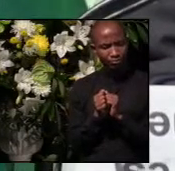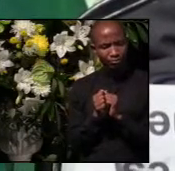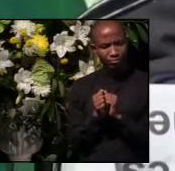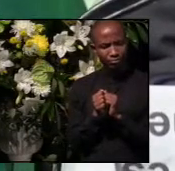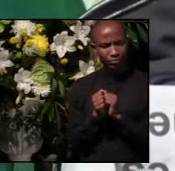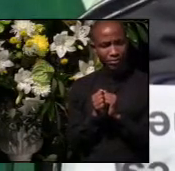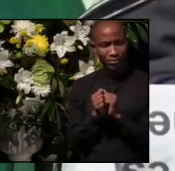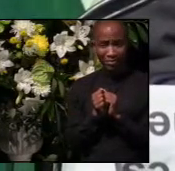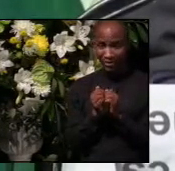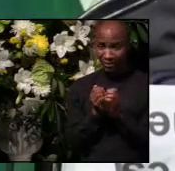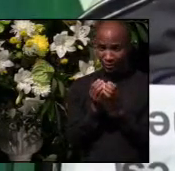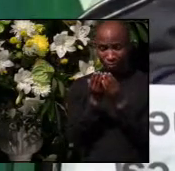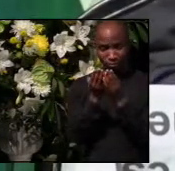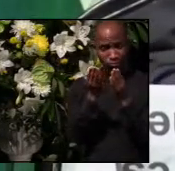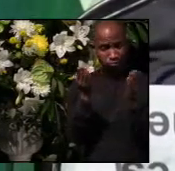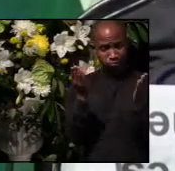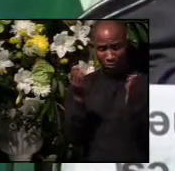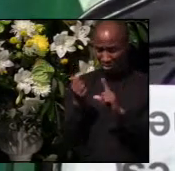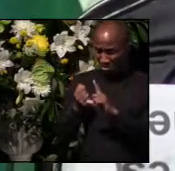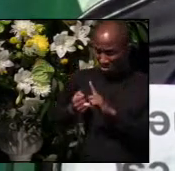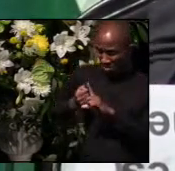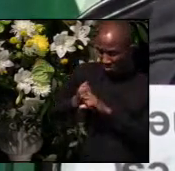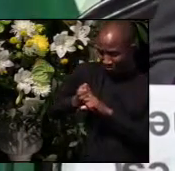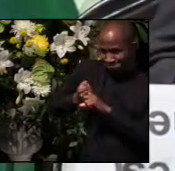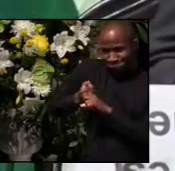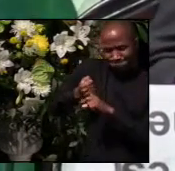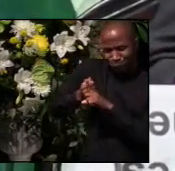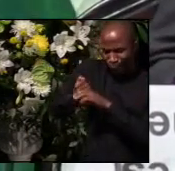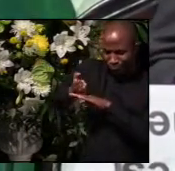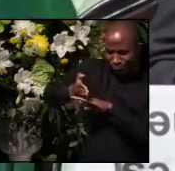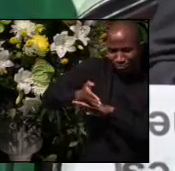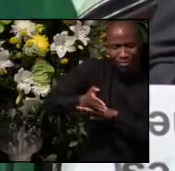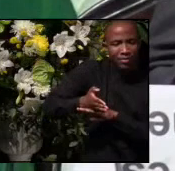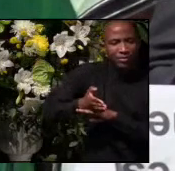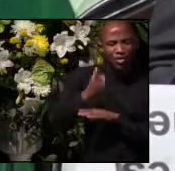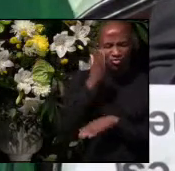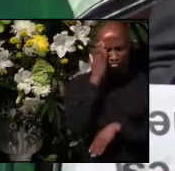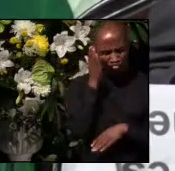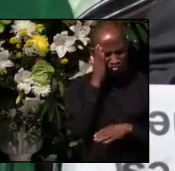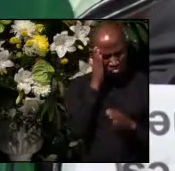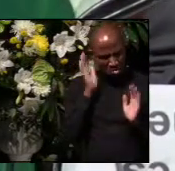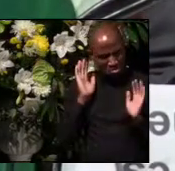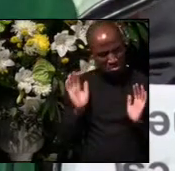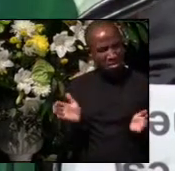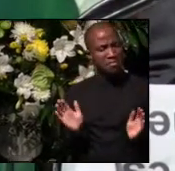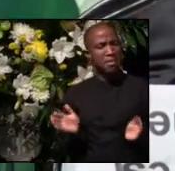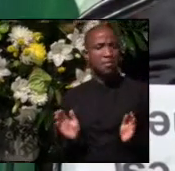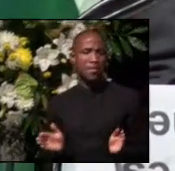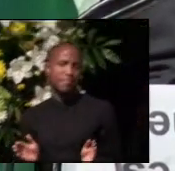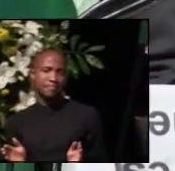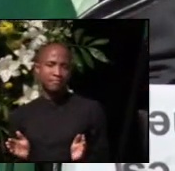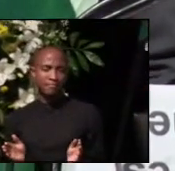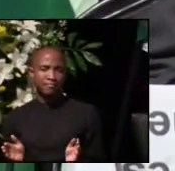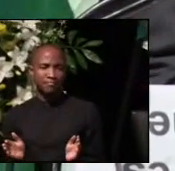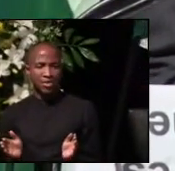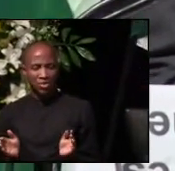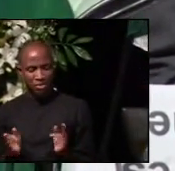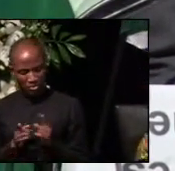many of you here stalwarts will know them but you know for us